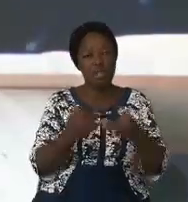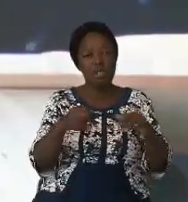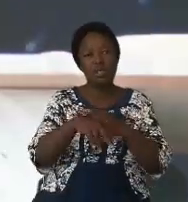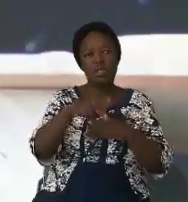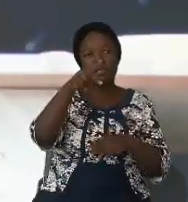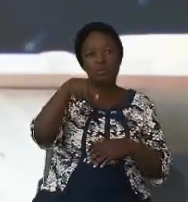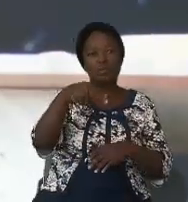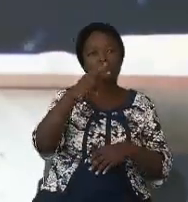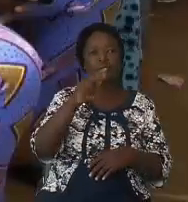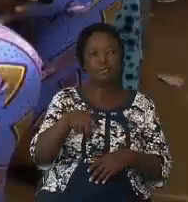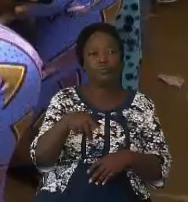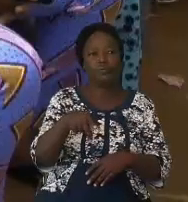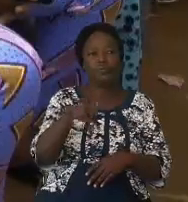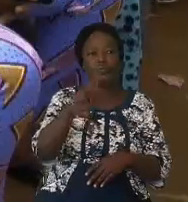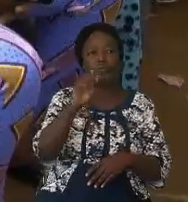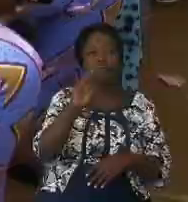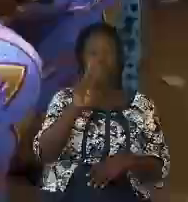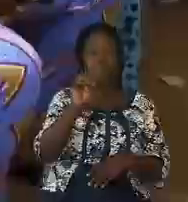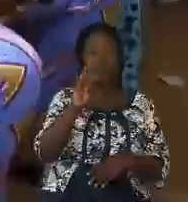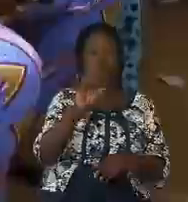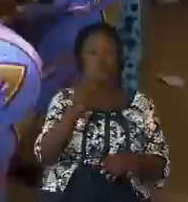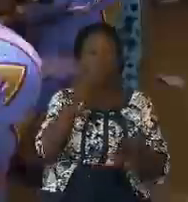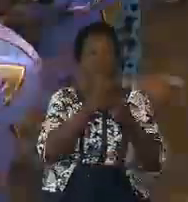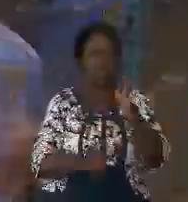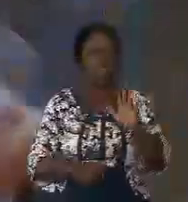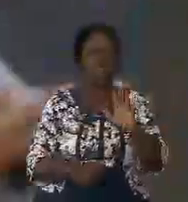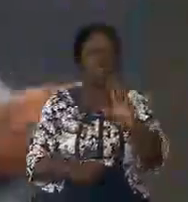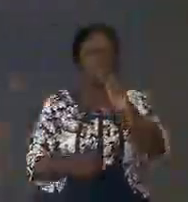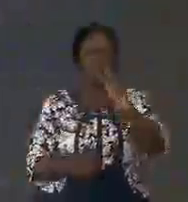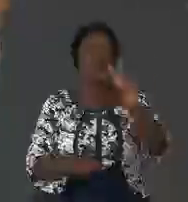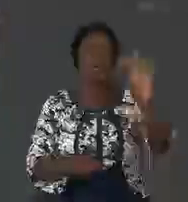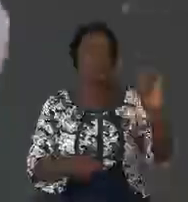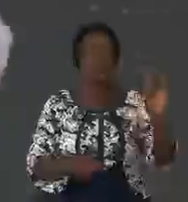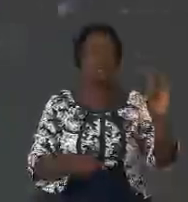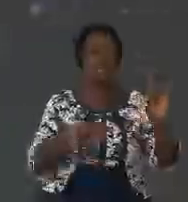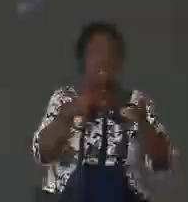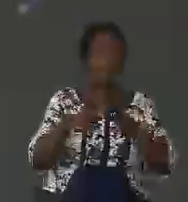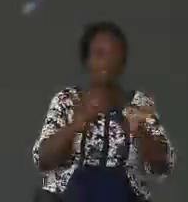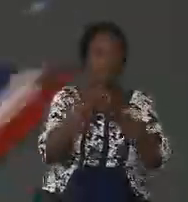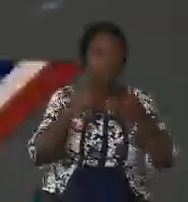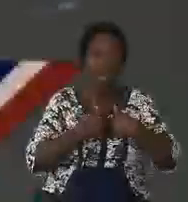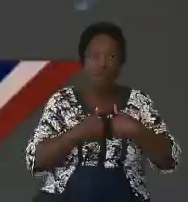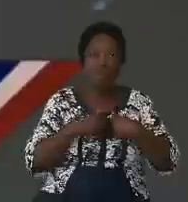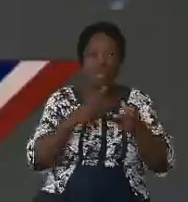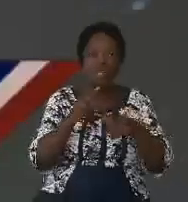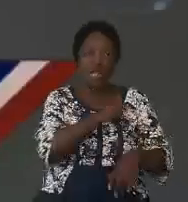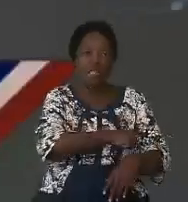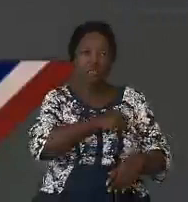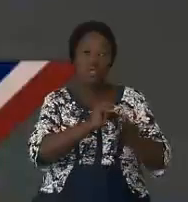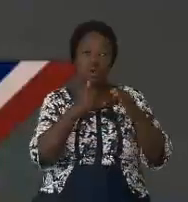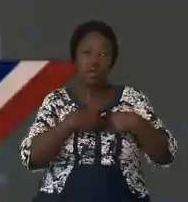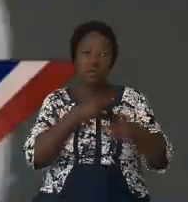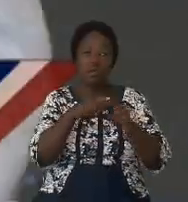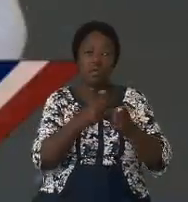today in Jesus' name. Look at Proverbs chapter 28, the way you come. The attitude you